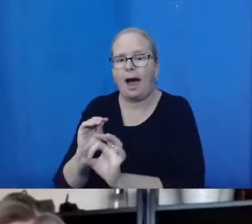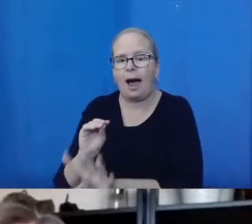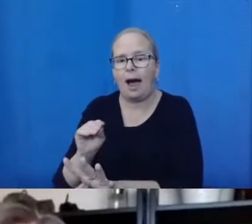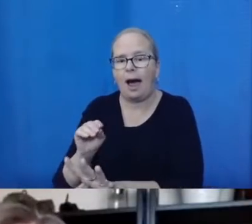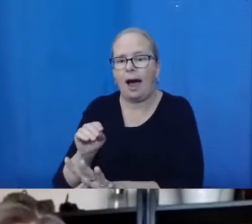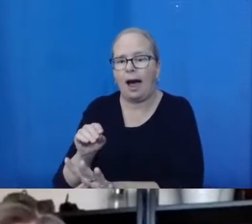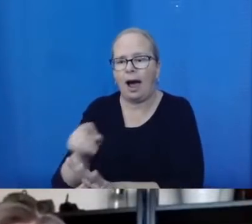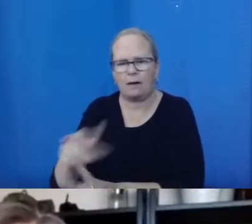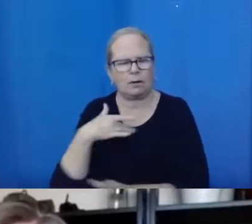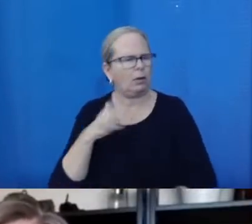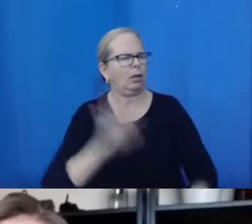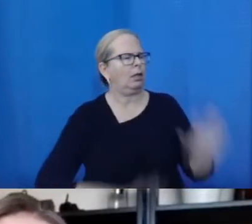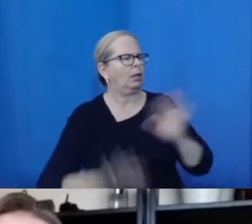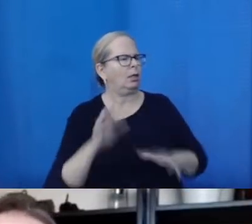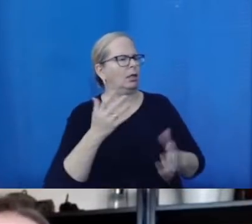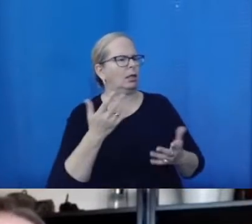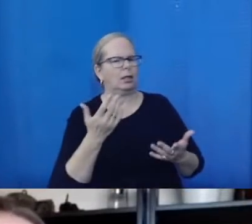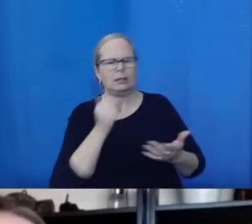silence.